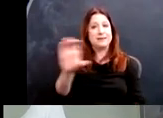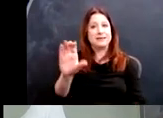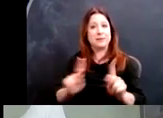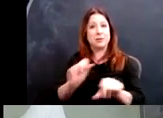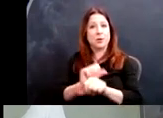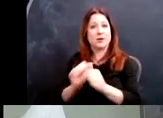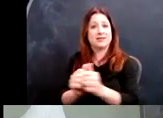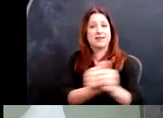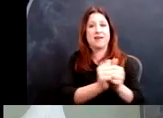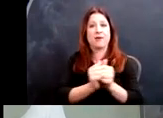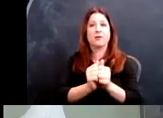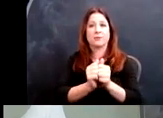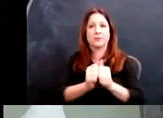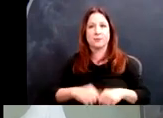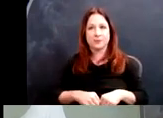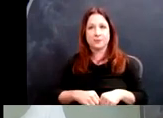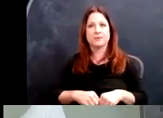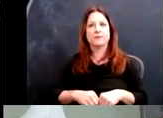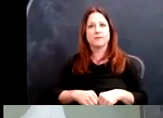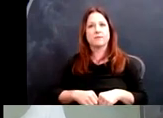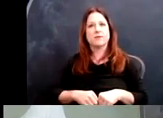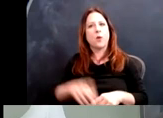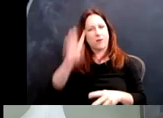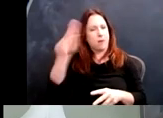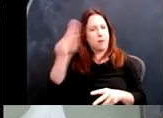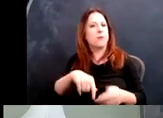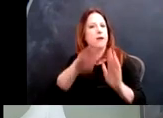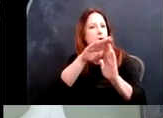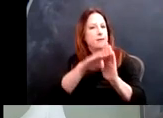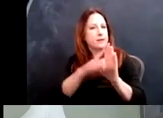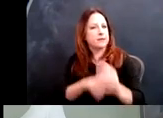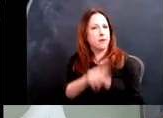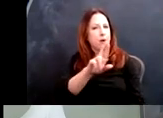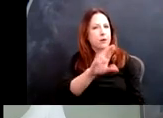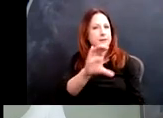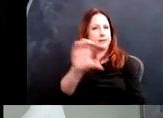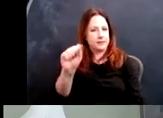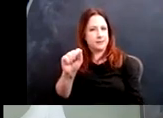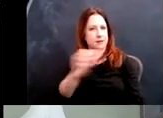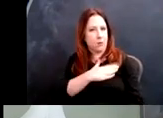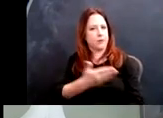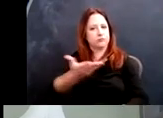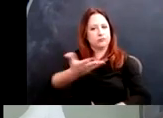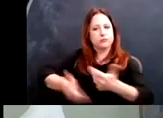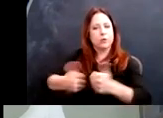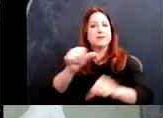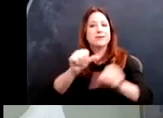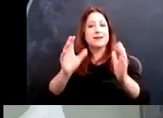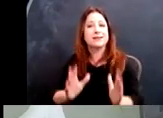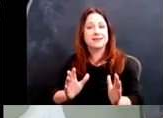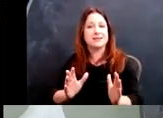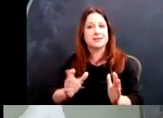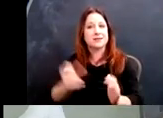each other out. So we have created a list of RCCs who are willing to interact and work with scientists so scientists can find